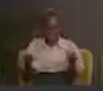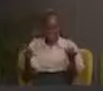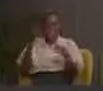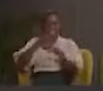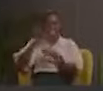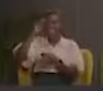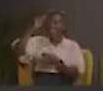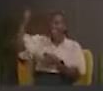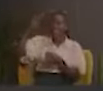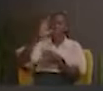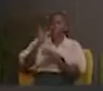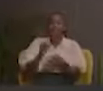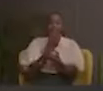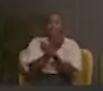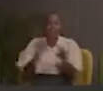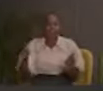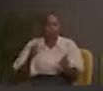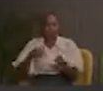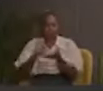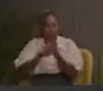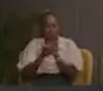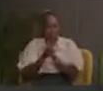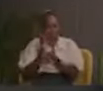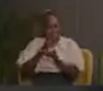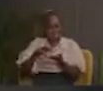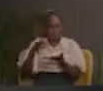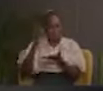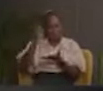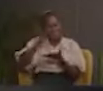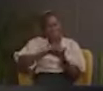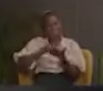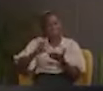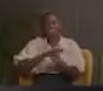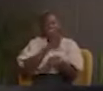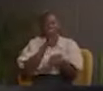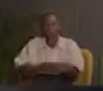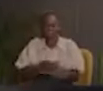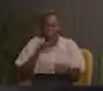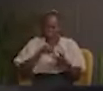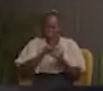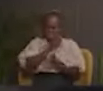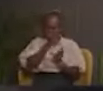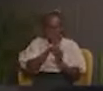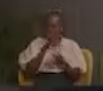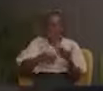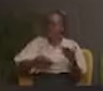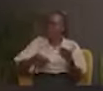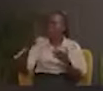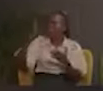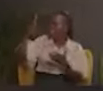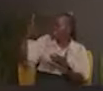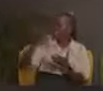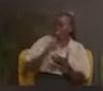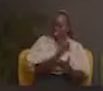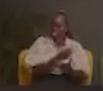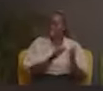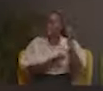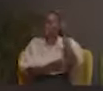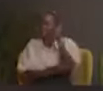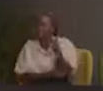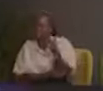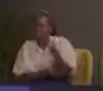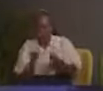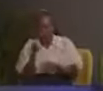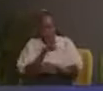by redemption, we have become partakers of his divine nature. That includes what he told Abraham. So you carry